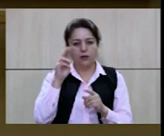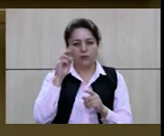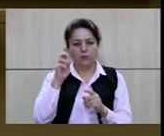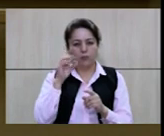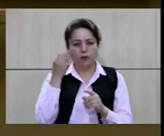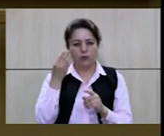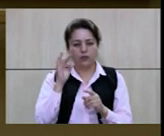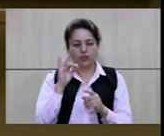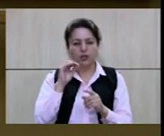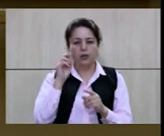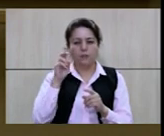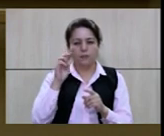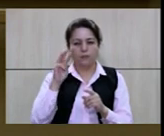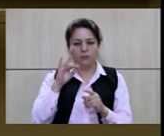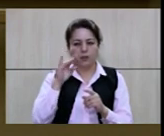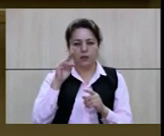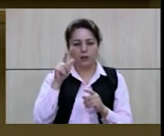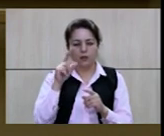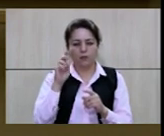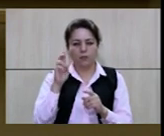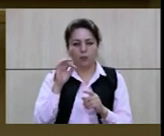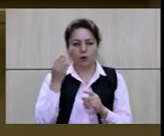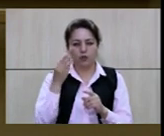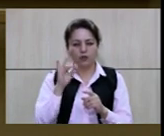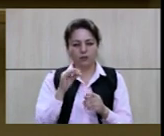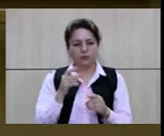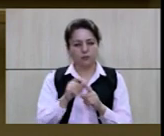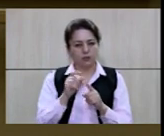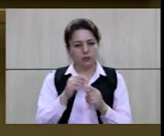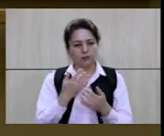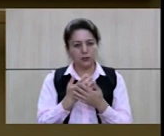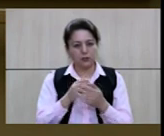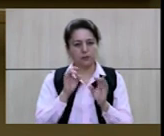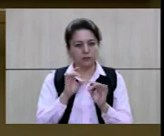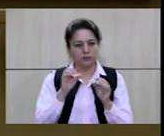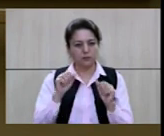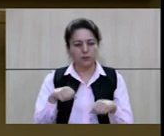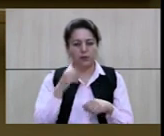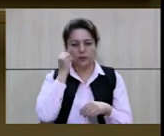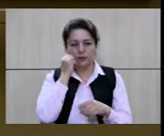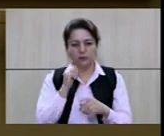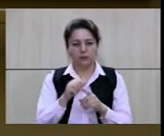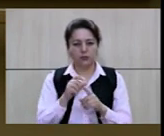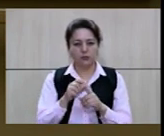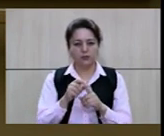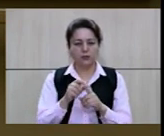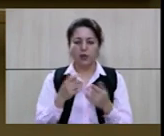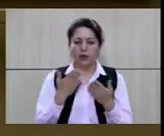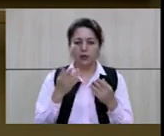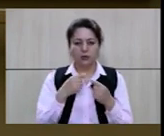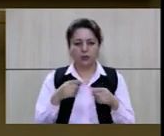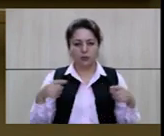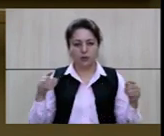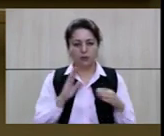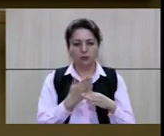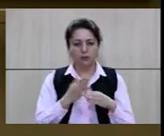va boshqa so'zlarni misol qilib keltirishimiz mumkin. eskirgan so'zlarimiz qanday turlarga bo'linar